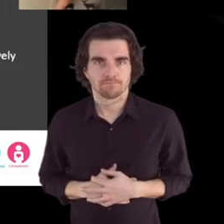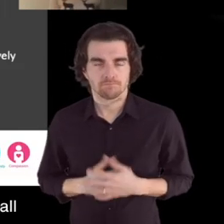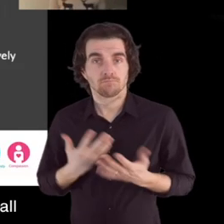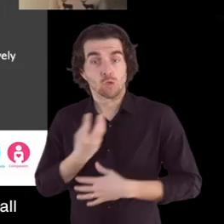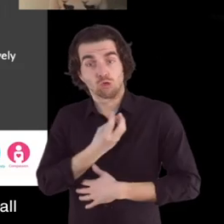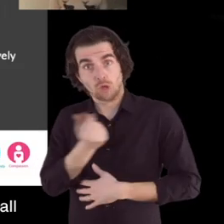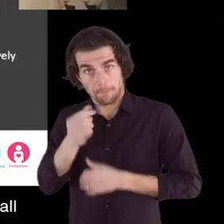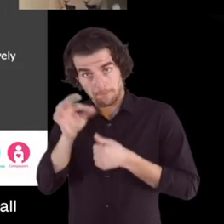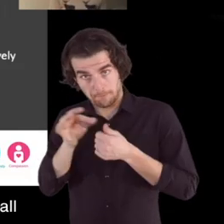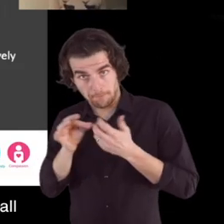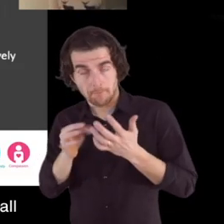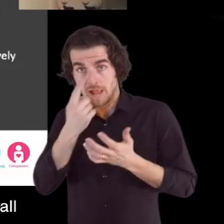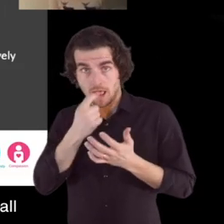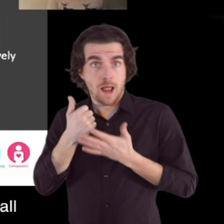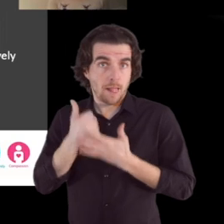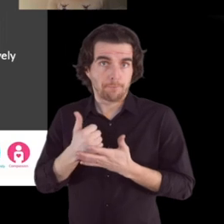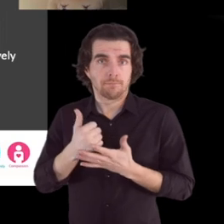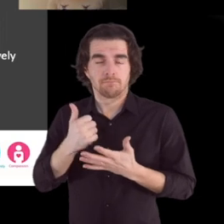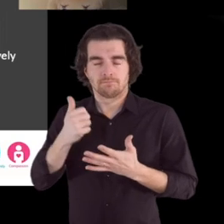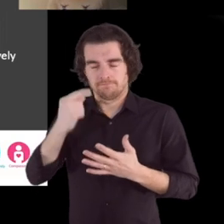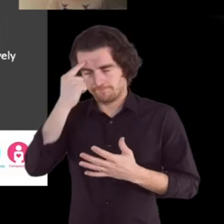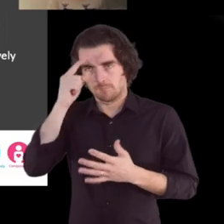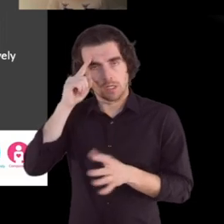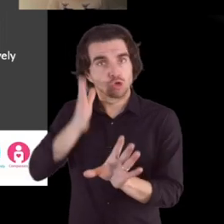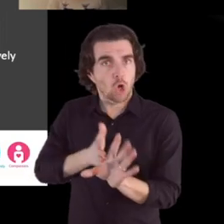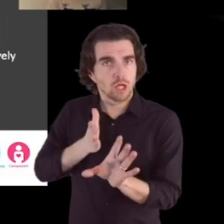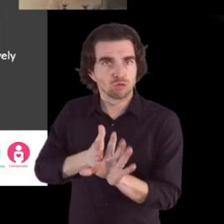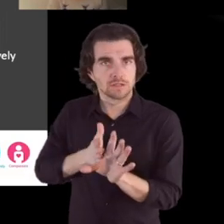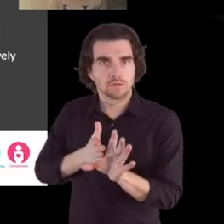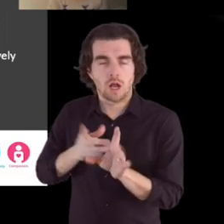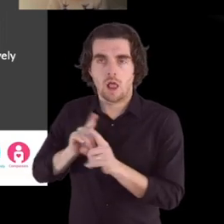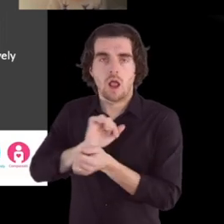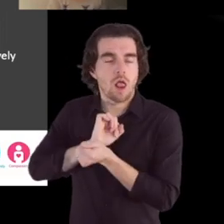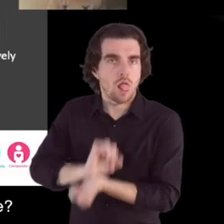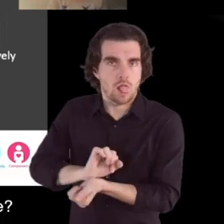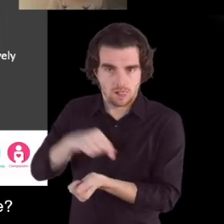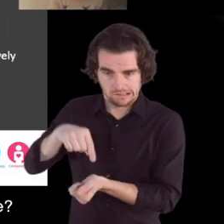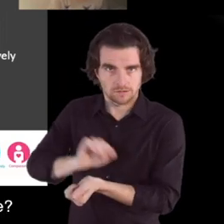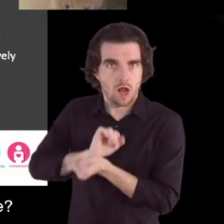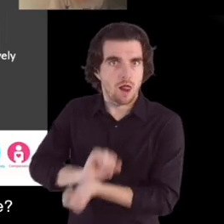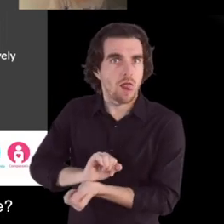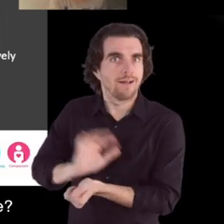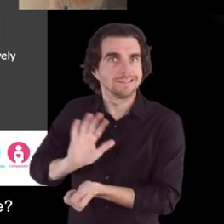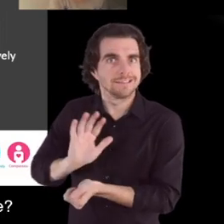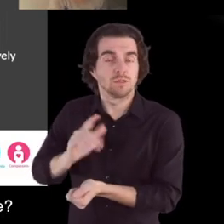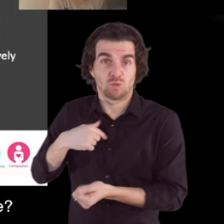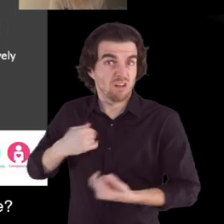And these are some of the, what we call in psychology, thinking traps. And we're all guilty of these,